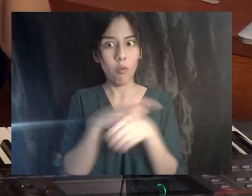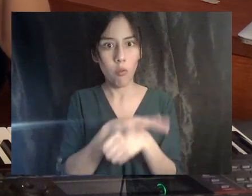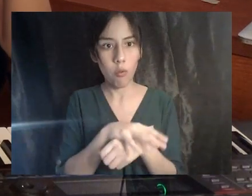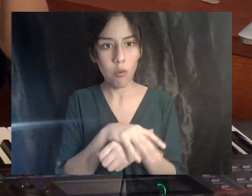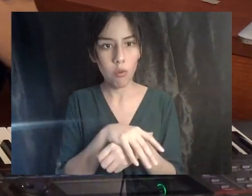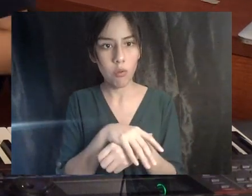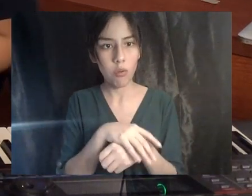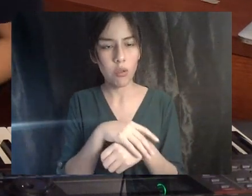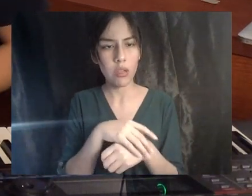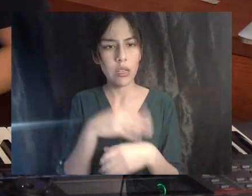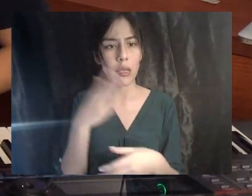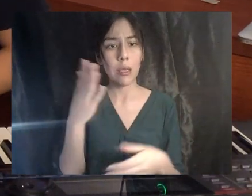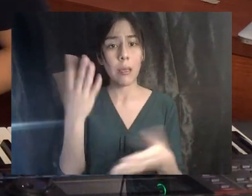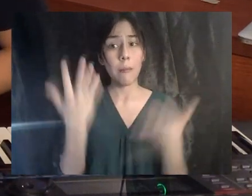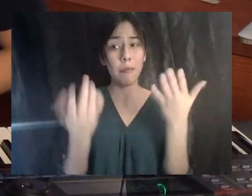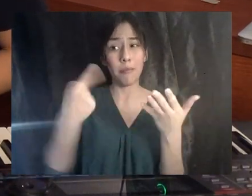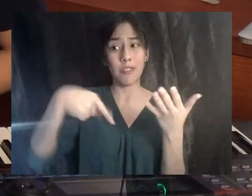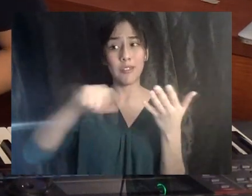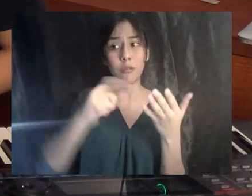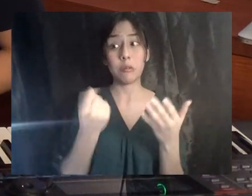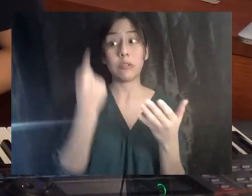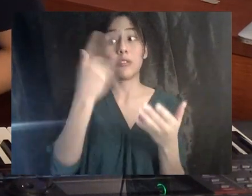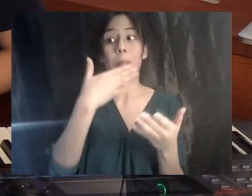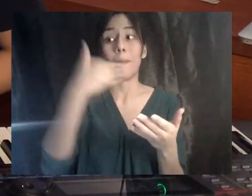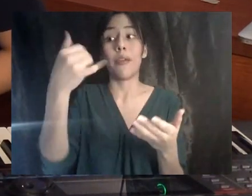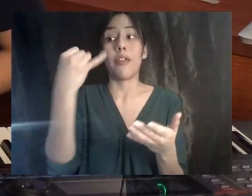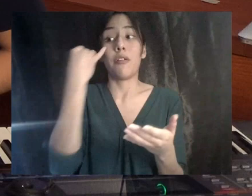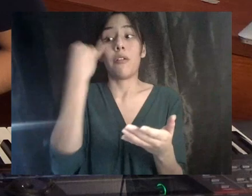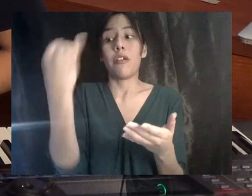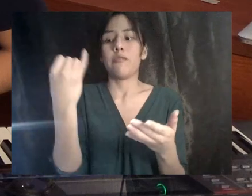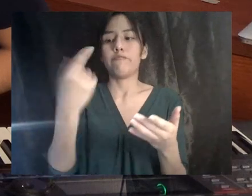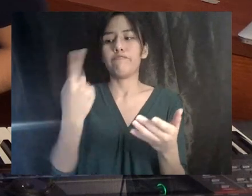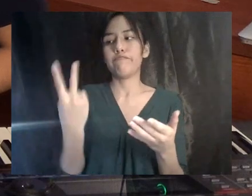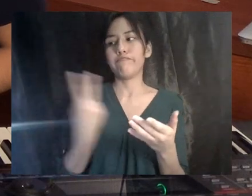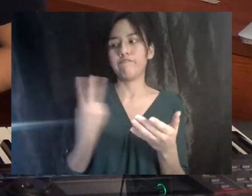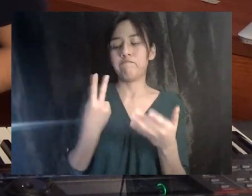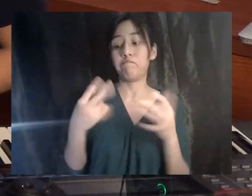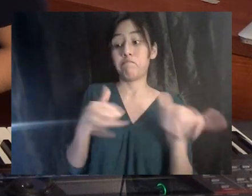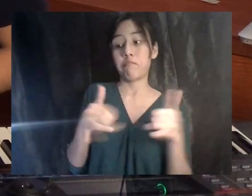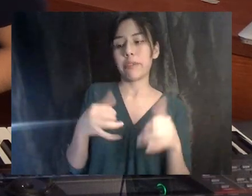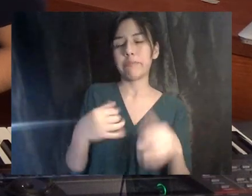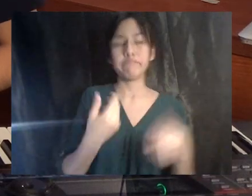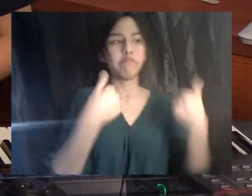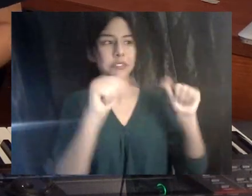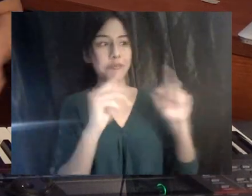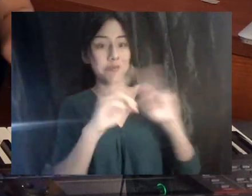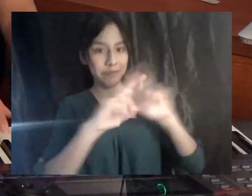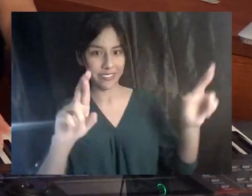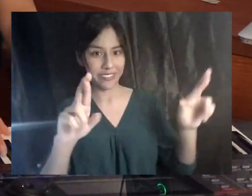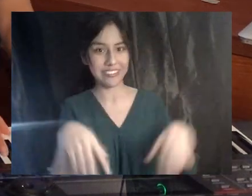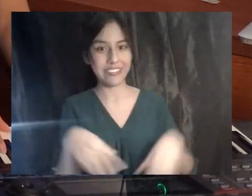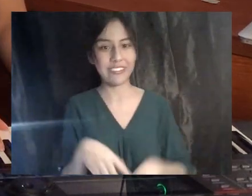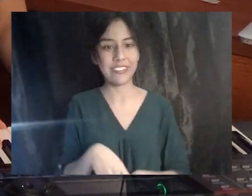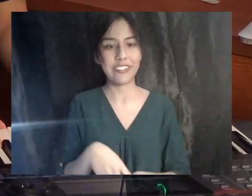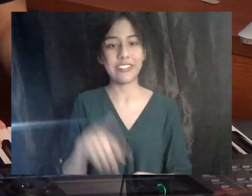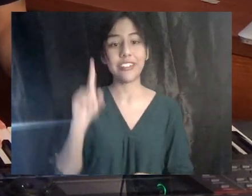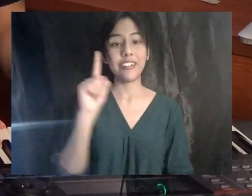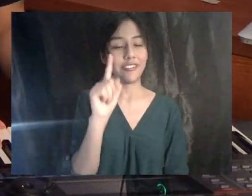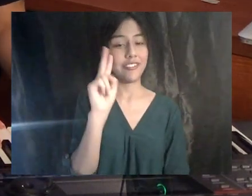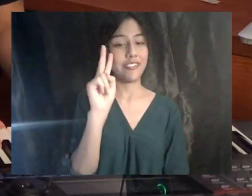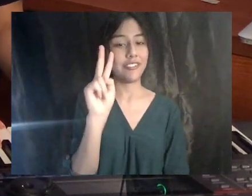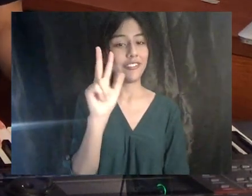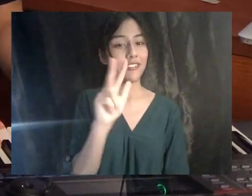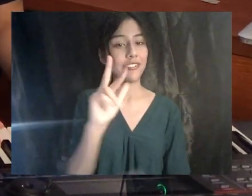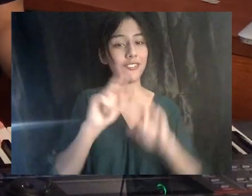note. Maybe they'll understand how to hold out a note better if we play it on our instruments. Let's try it. Ready?